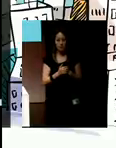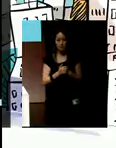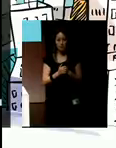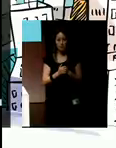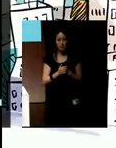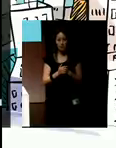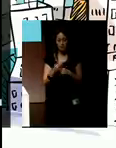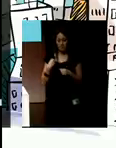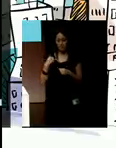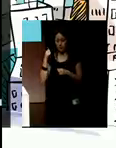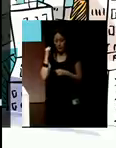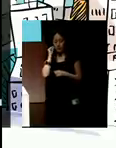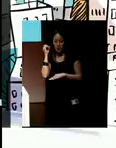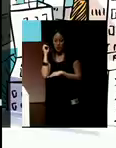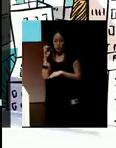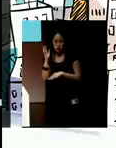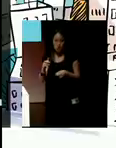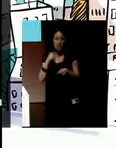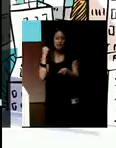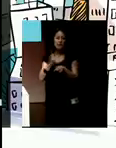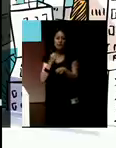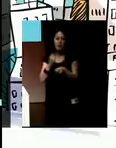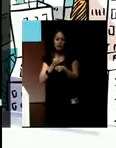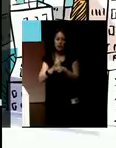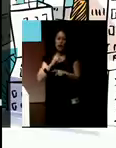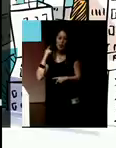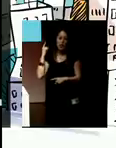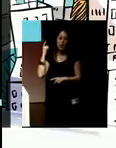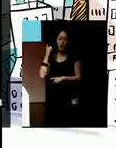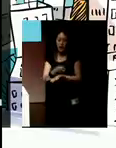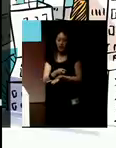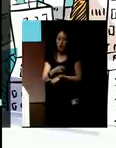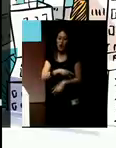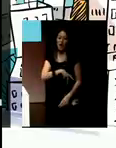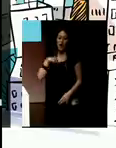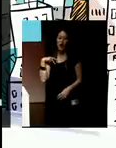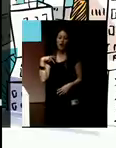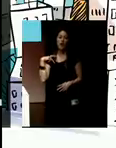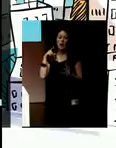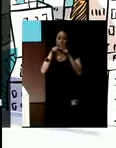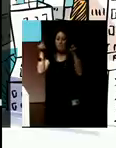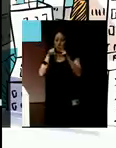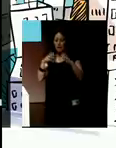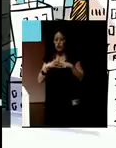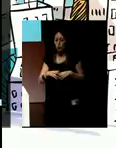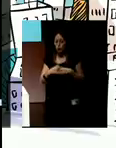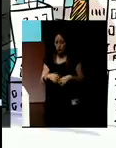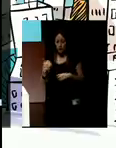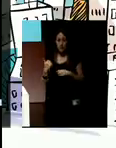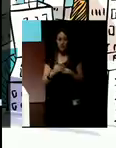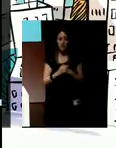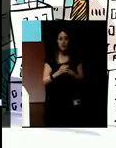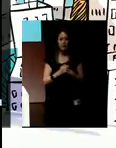instruments in the DG Enterprise and Industry. And Christa will talk about the European Commission preparatory action